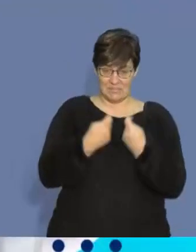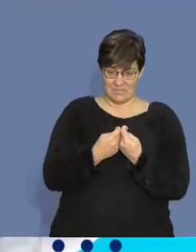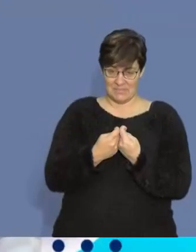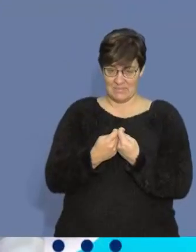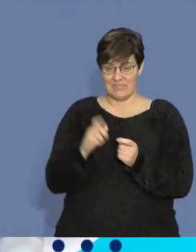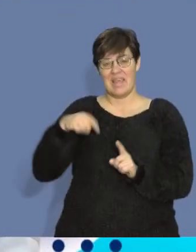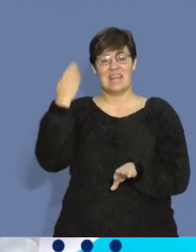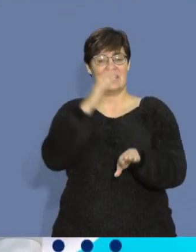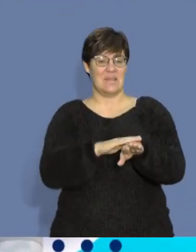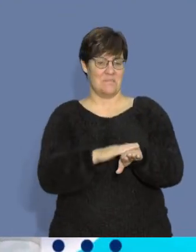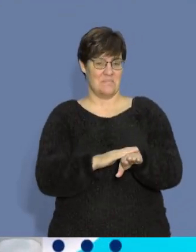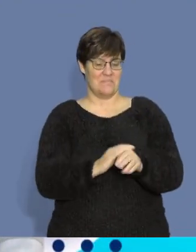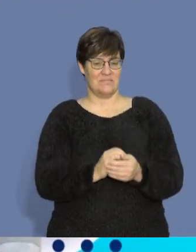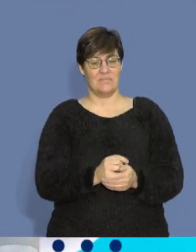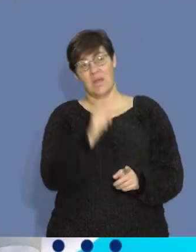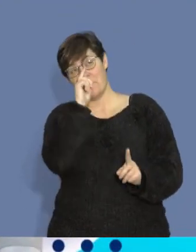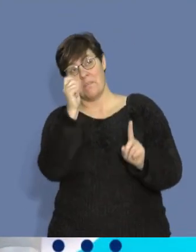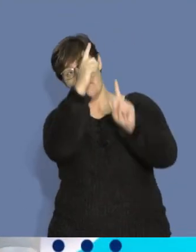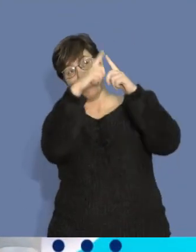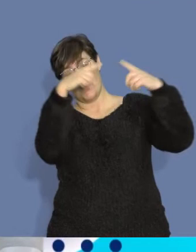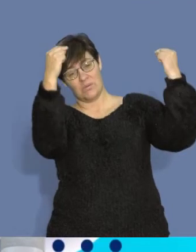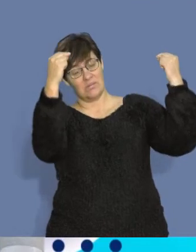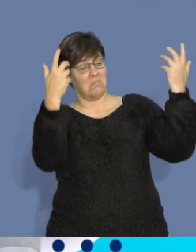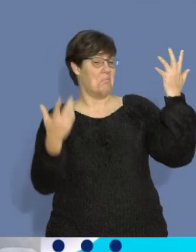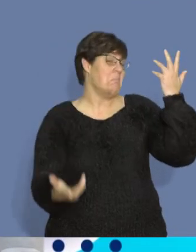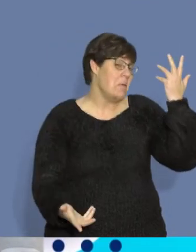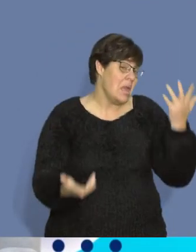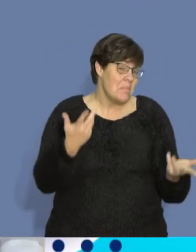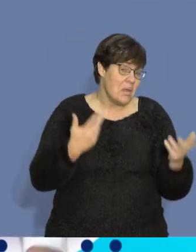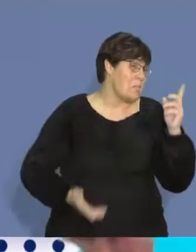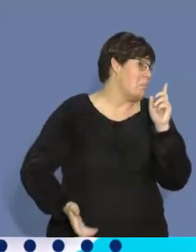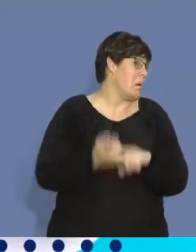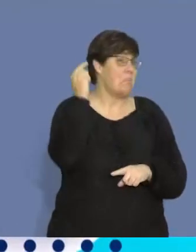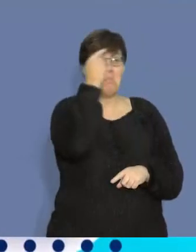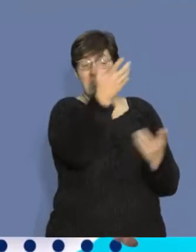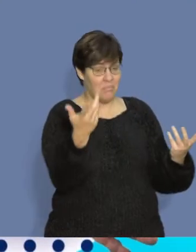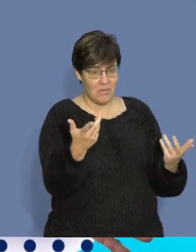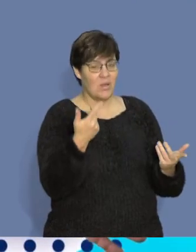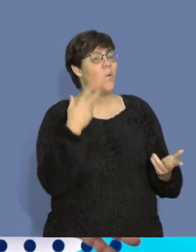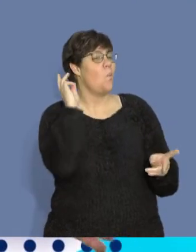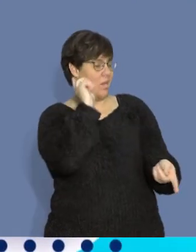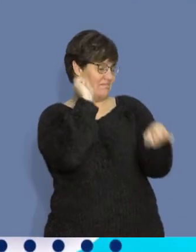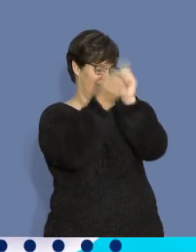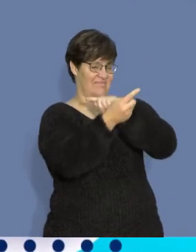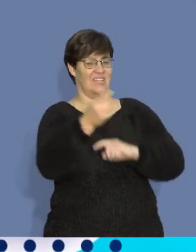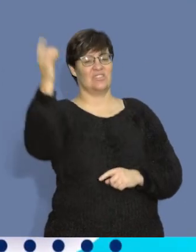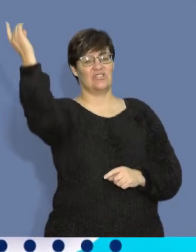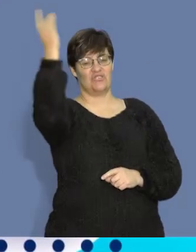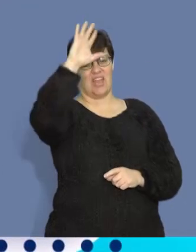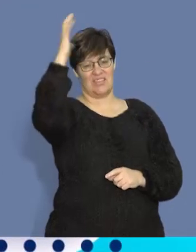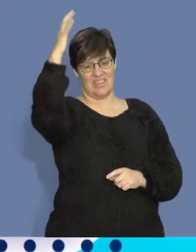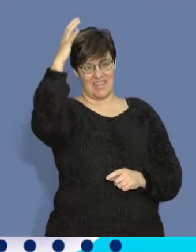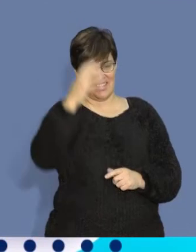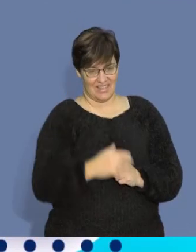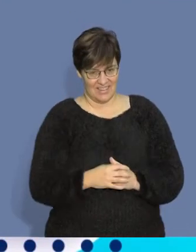me, Ashraf Patel, and the team, until the next time, aim for the moon. Perchance if you don't get there, you're definitely going